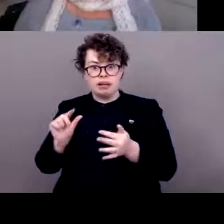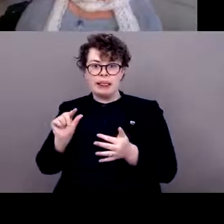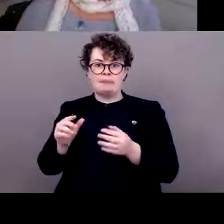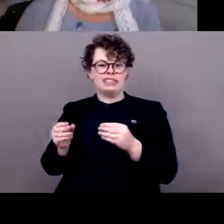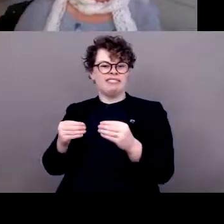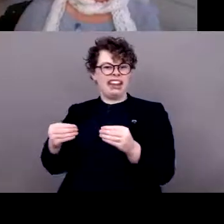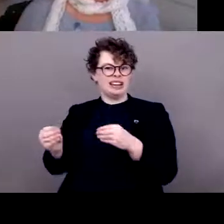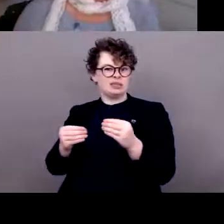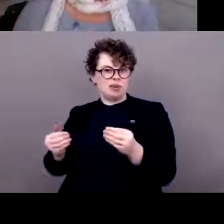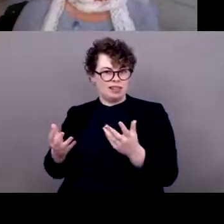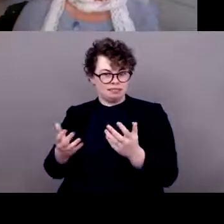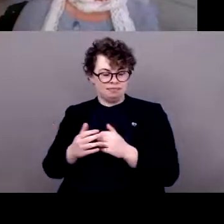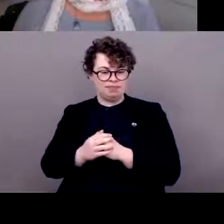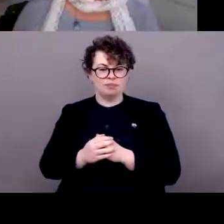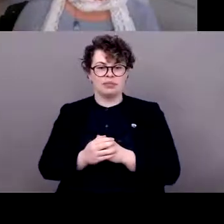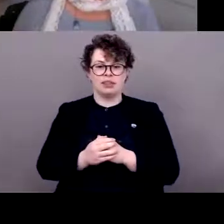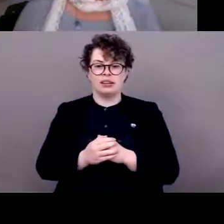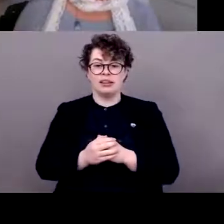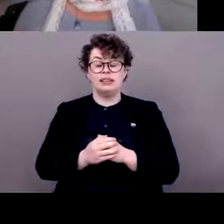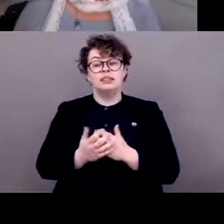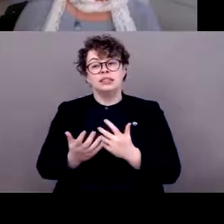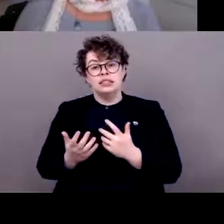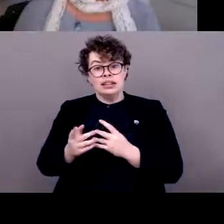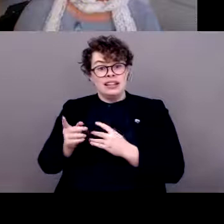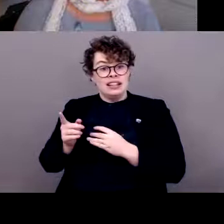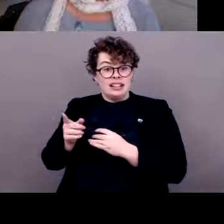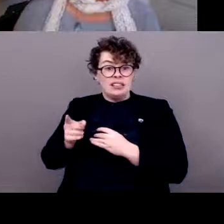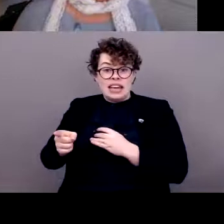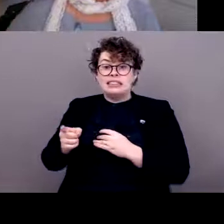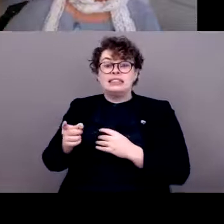can't use formal assessments with, this is very much the way to go.